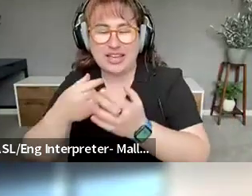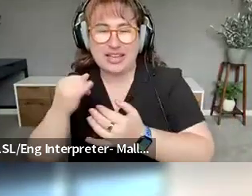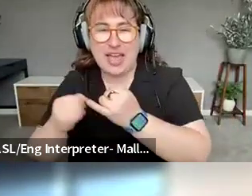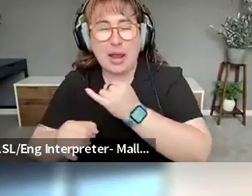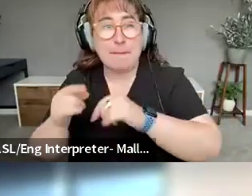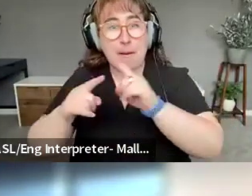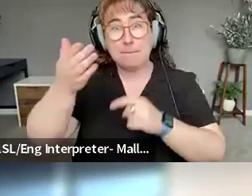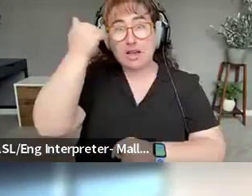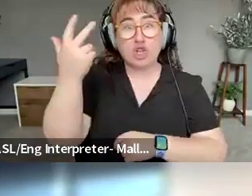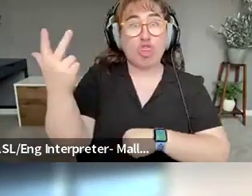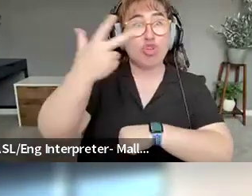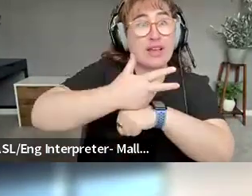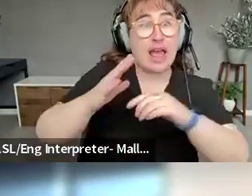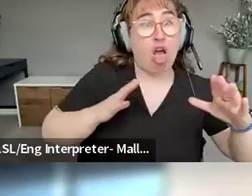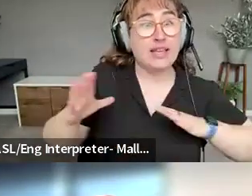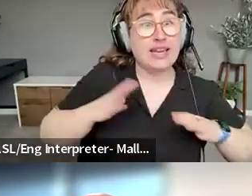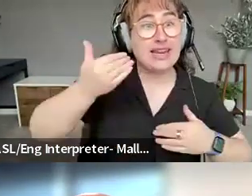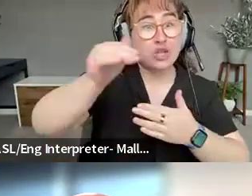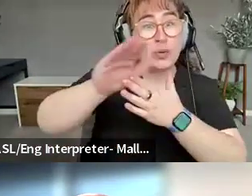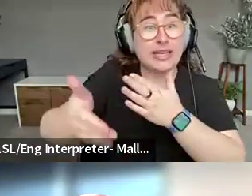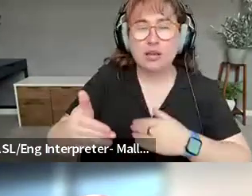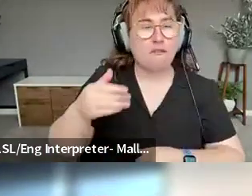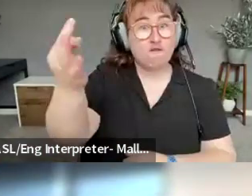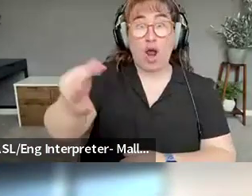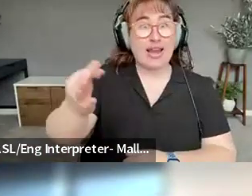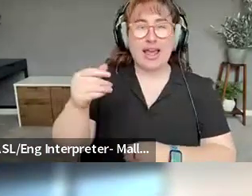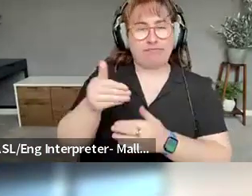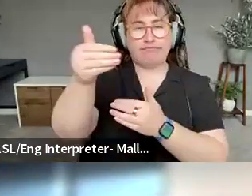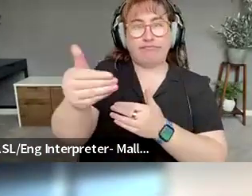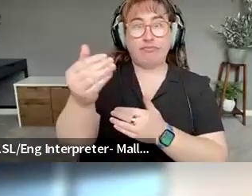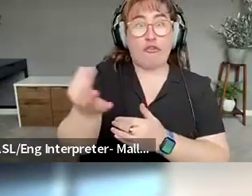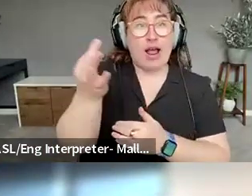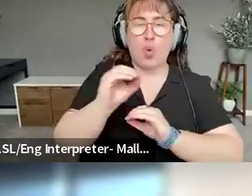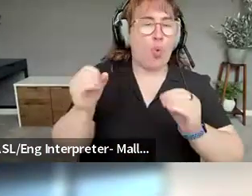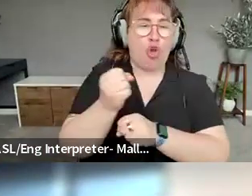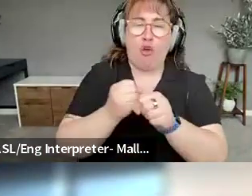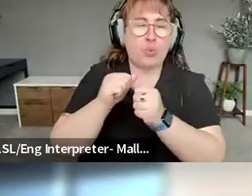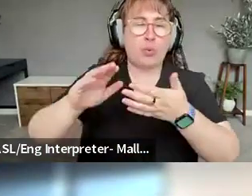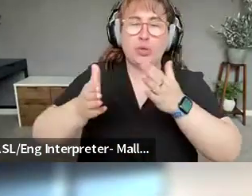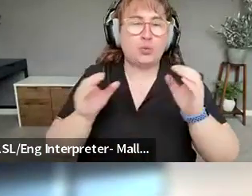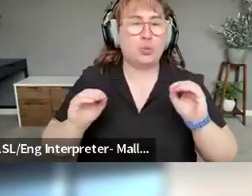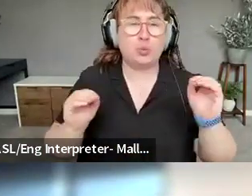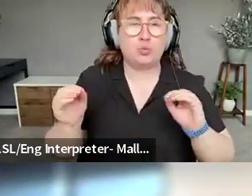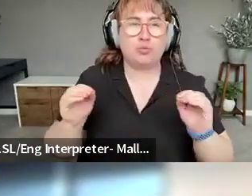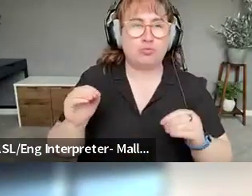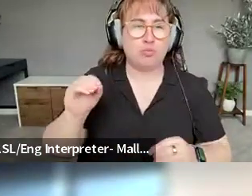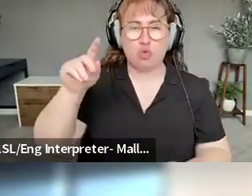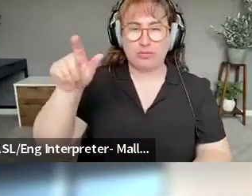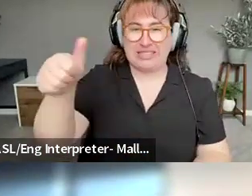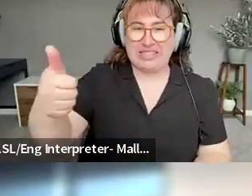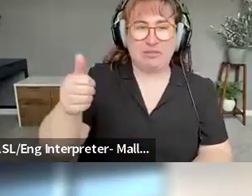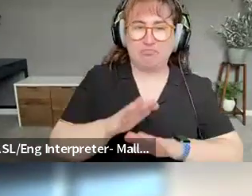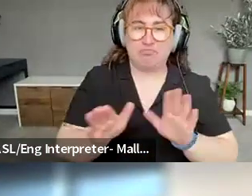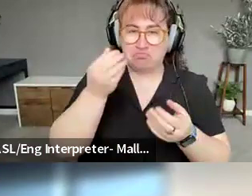to the 3-day holiday next weekend, we will not be hosting Coffee with Community Services on the 10th of October, which is next Friday. So just a